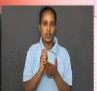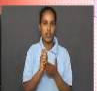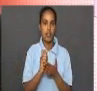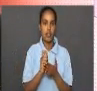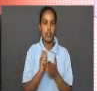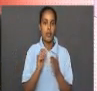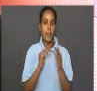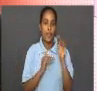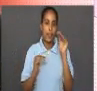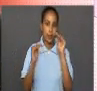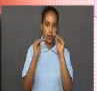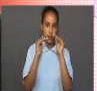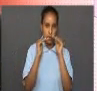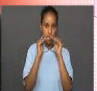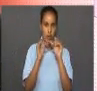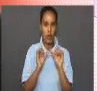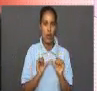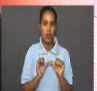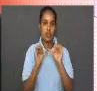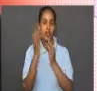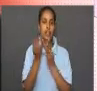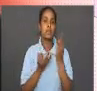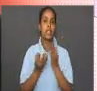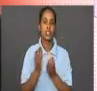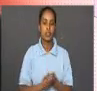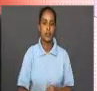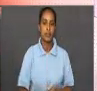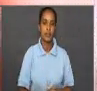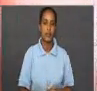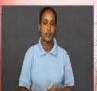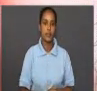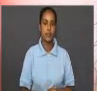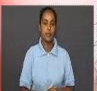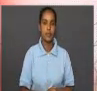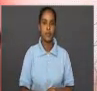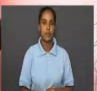the equilibrium constant expression.